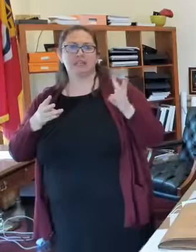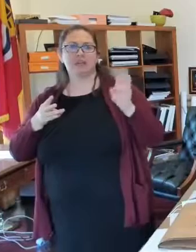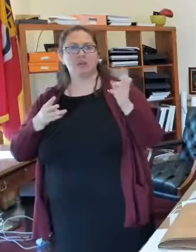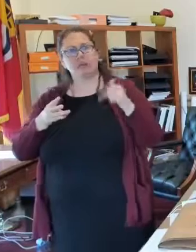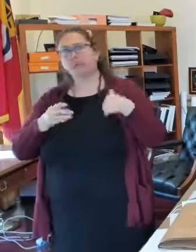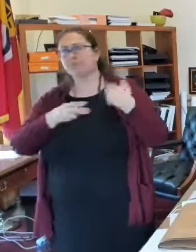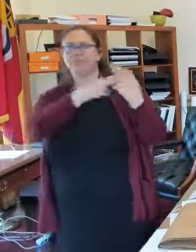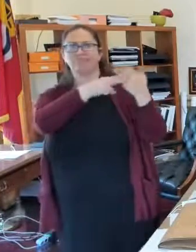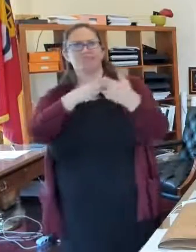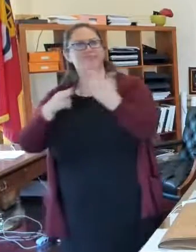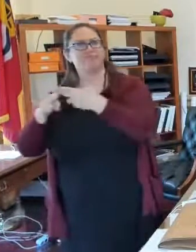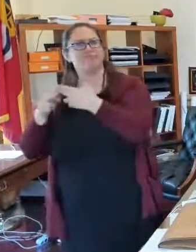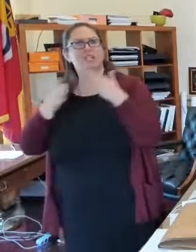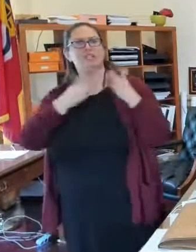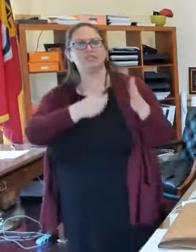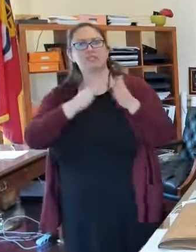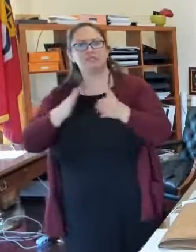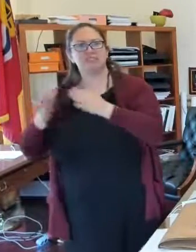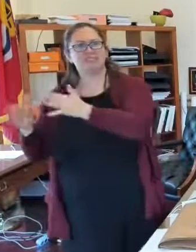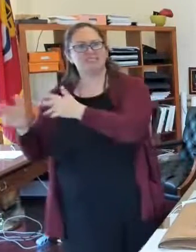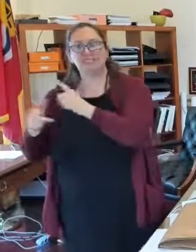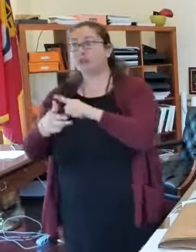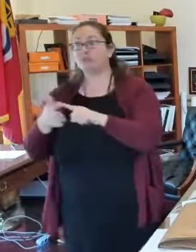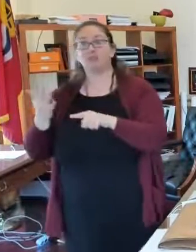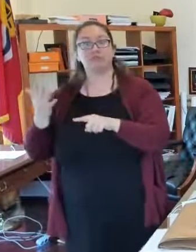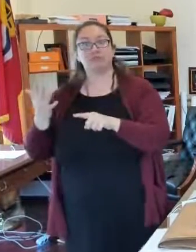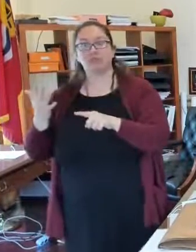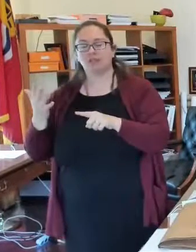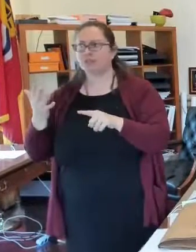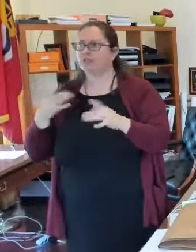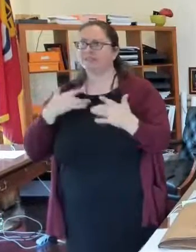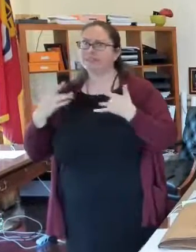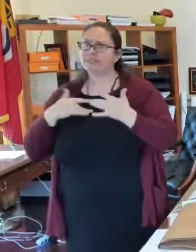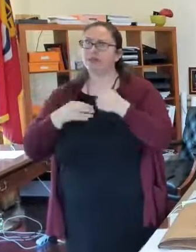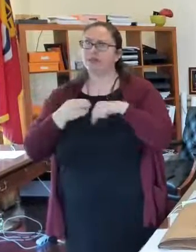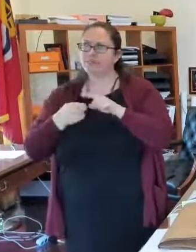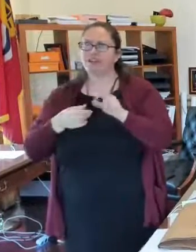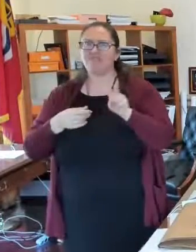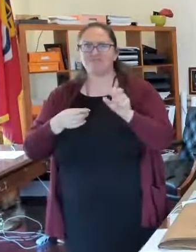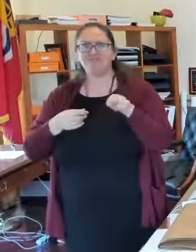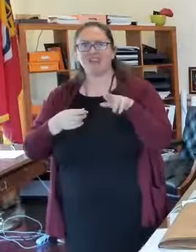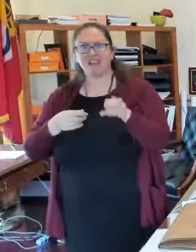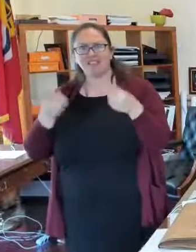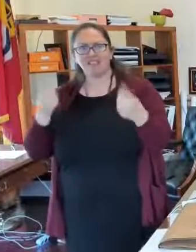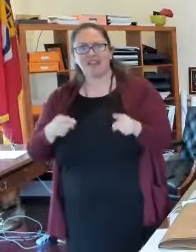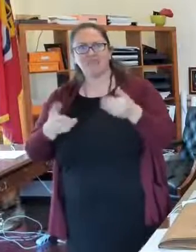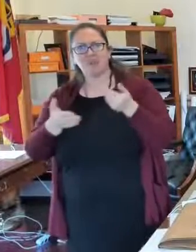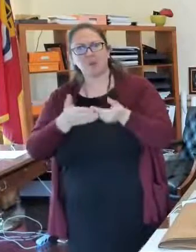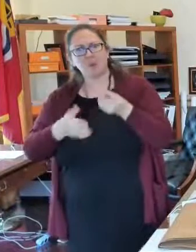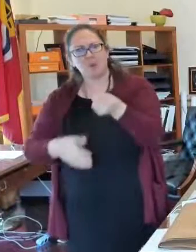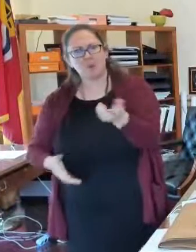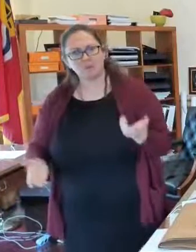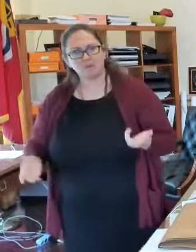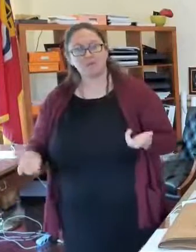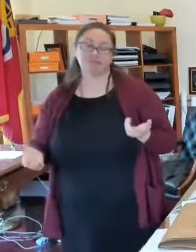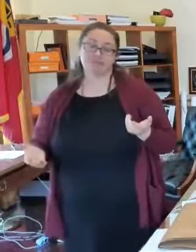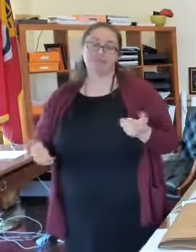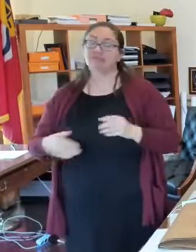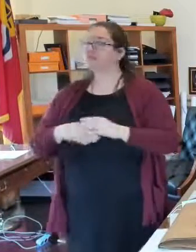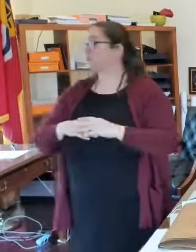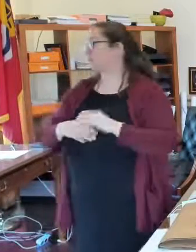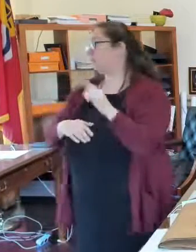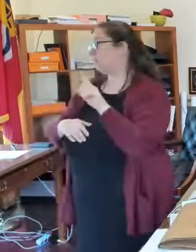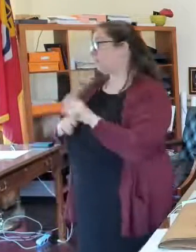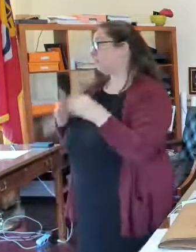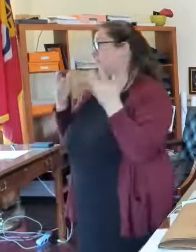streets that you're similarly very concerned about that happening in your neighborhood. That is it for